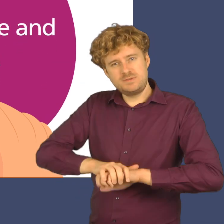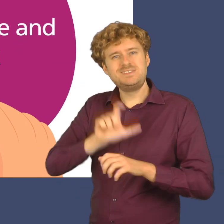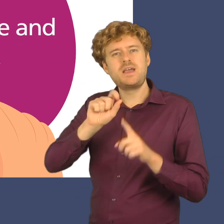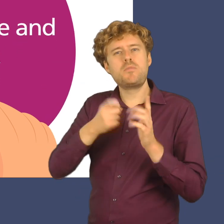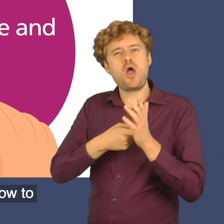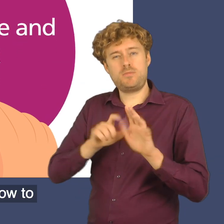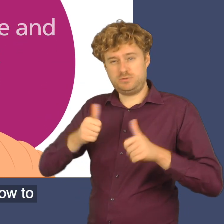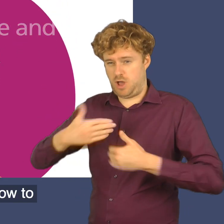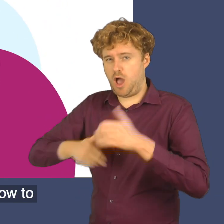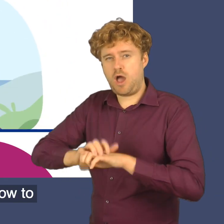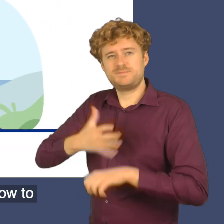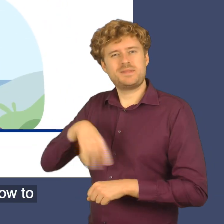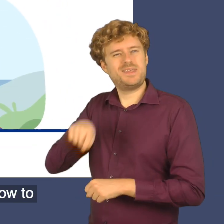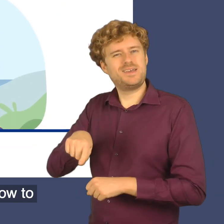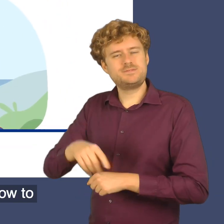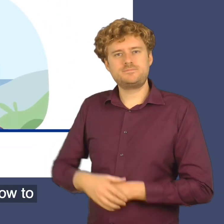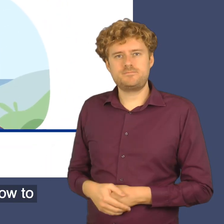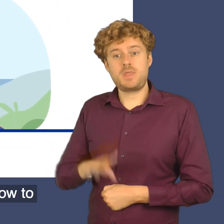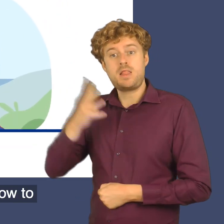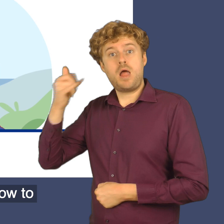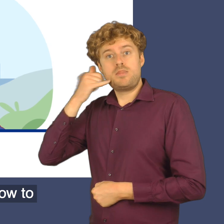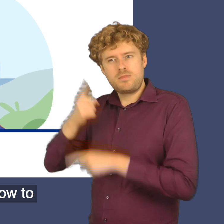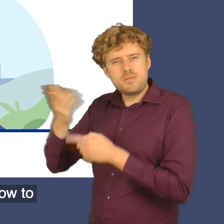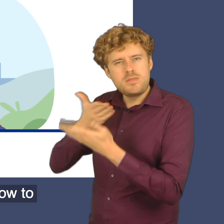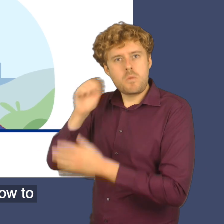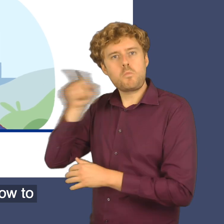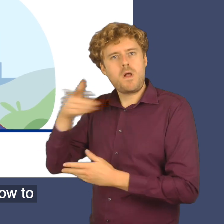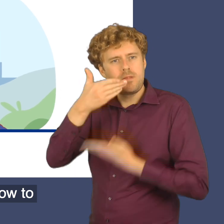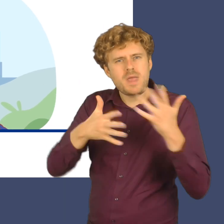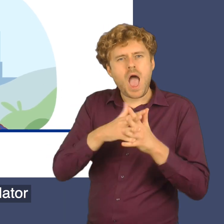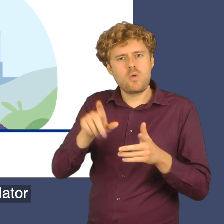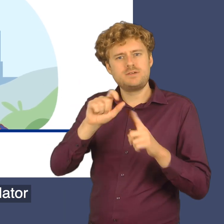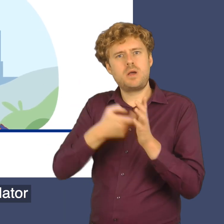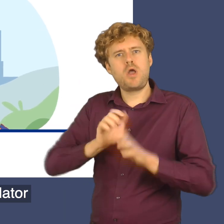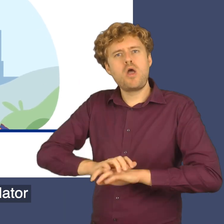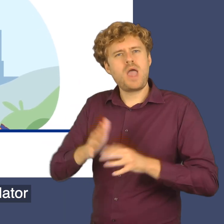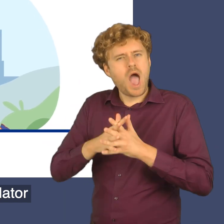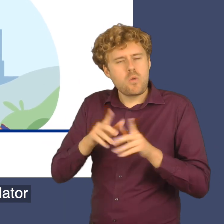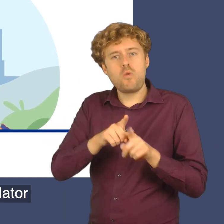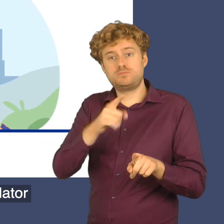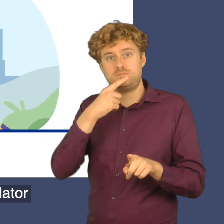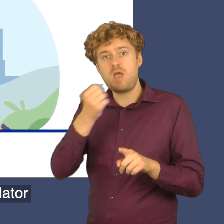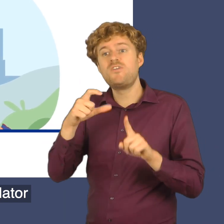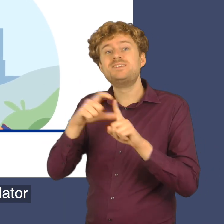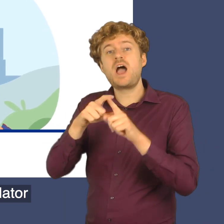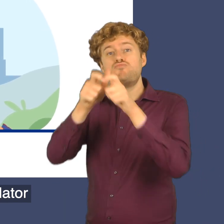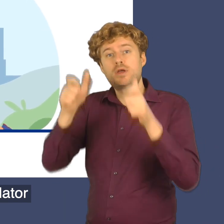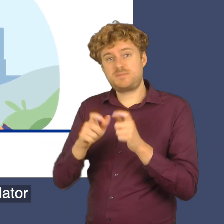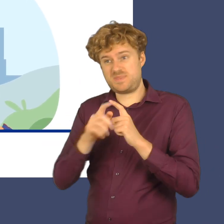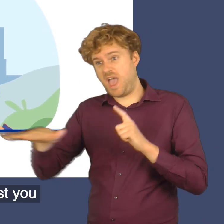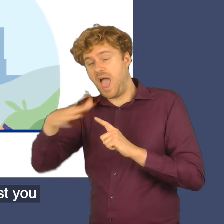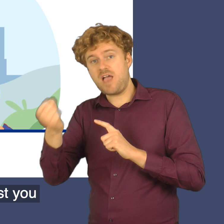CPR. The 999 call handler will guide you through how to perform CPR and tell you if there's a public access defibrillator